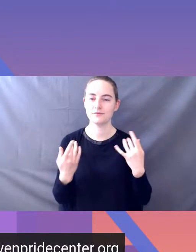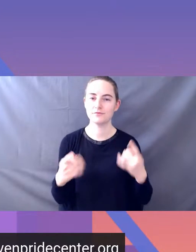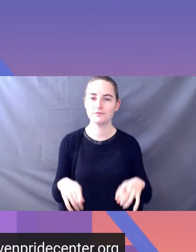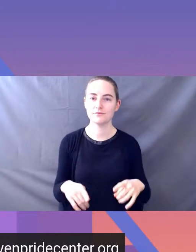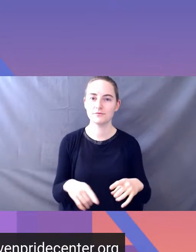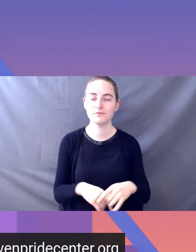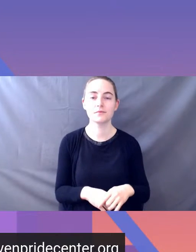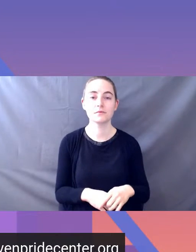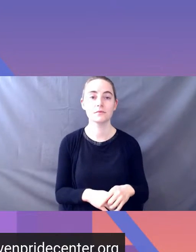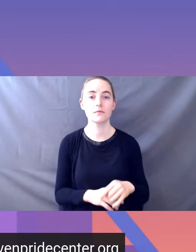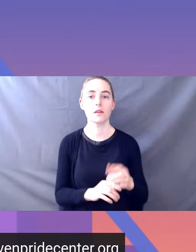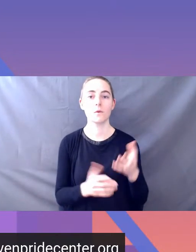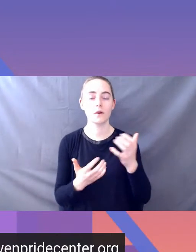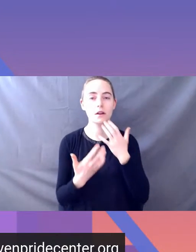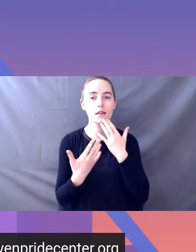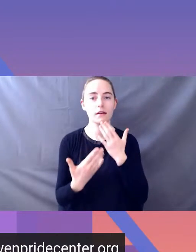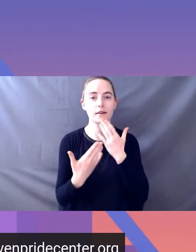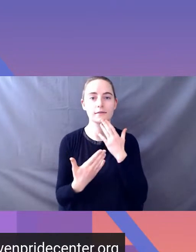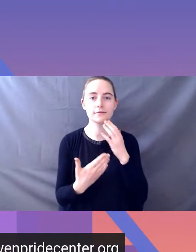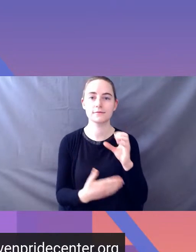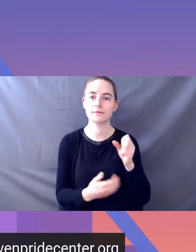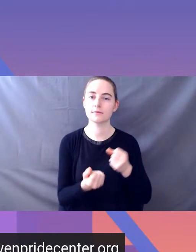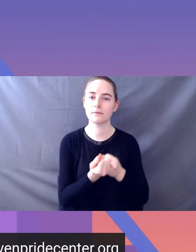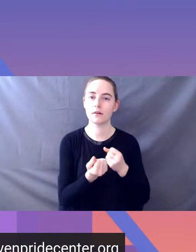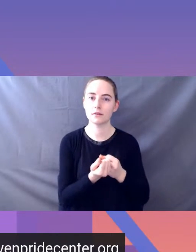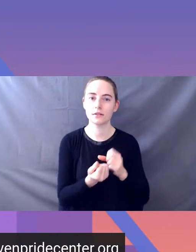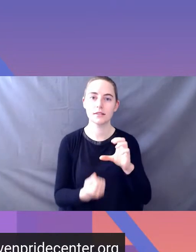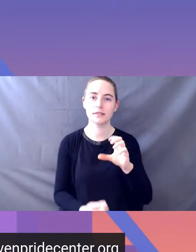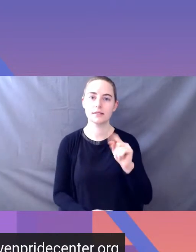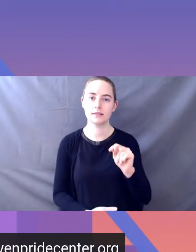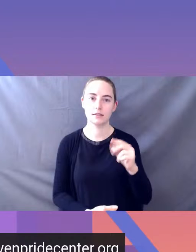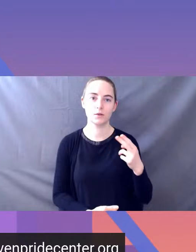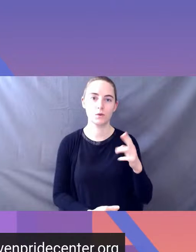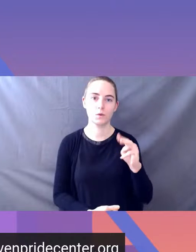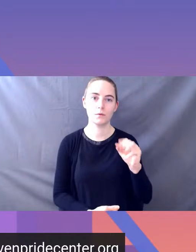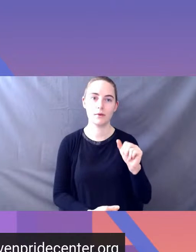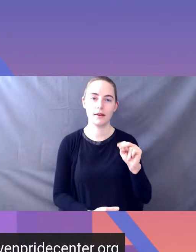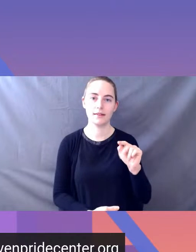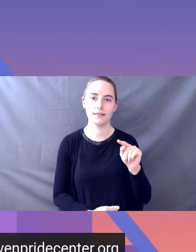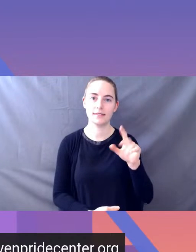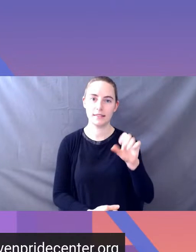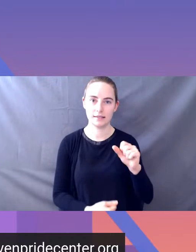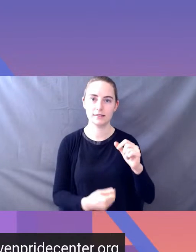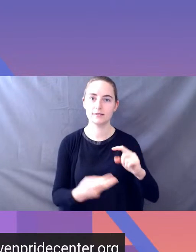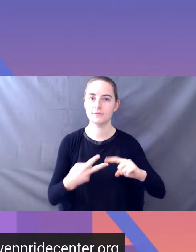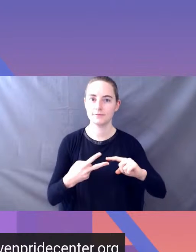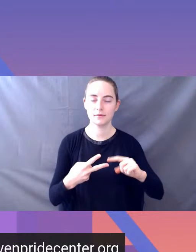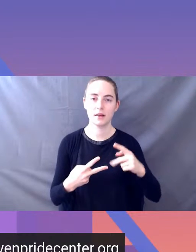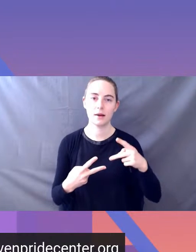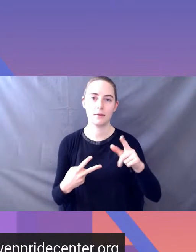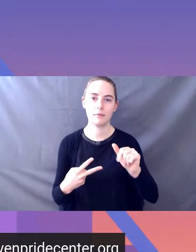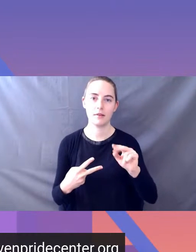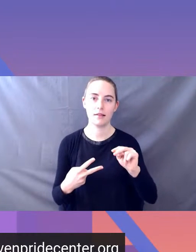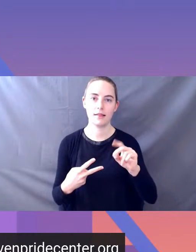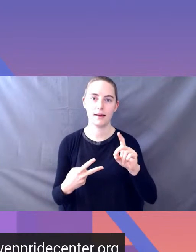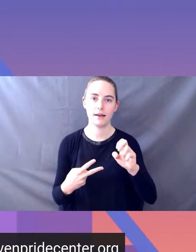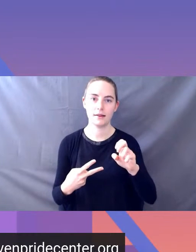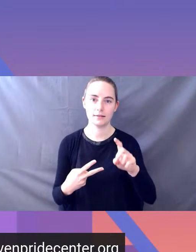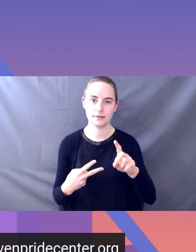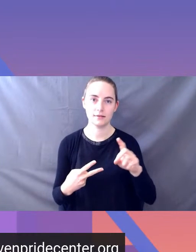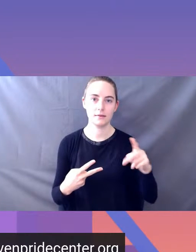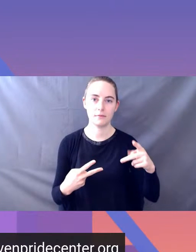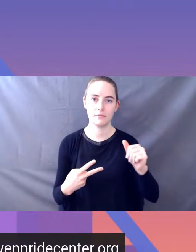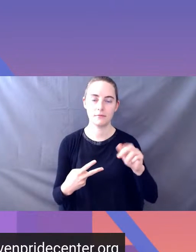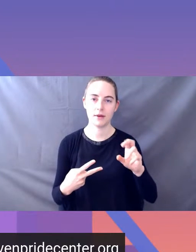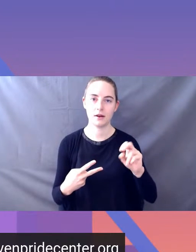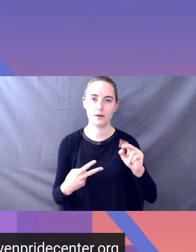program possible. Thank you, CT Humanities and Planned Parenthood Votes Connecticut, for all of your support. Your support helps to facilitate important events